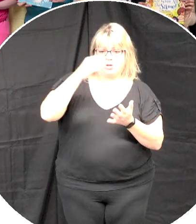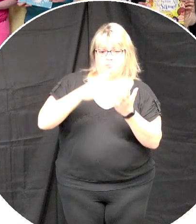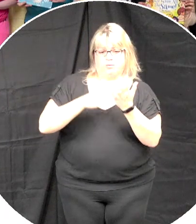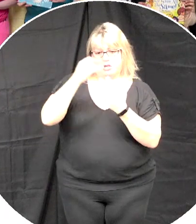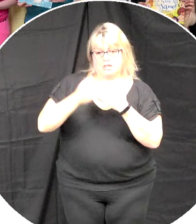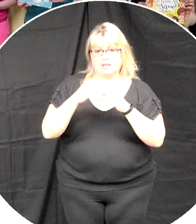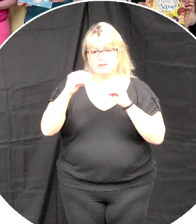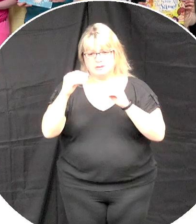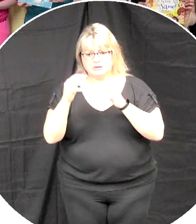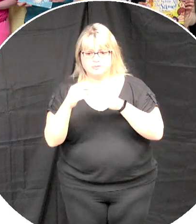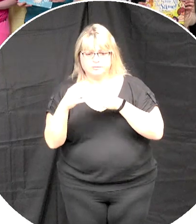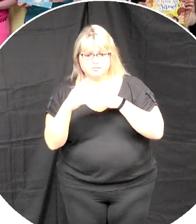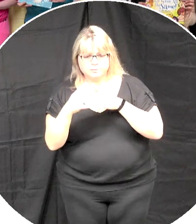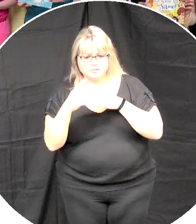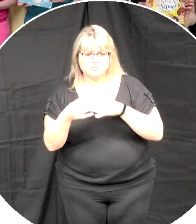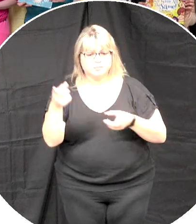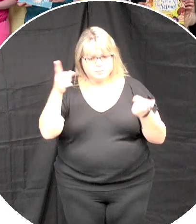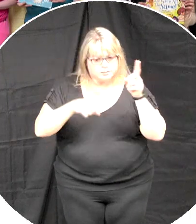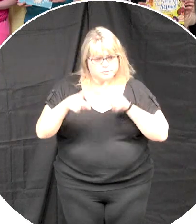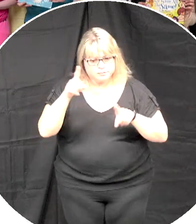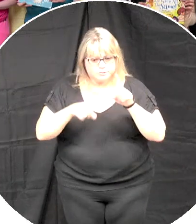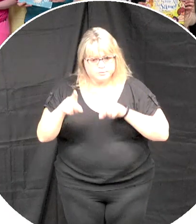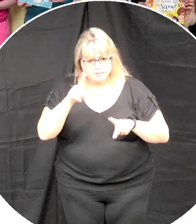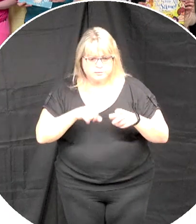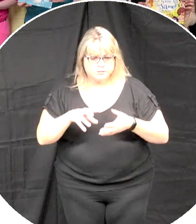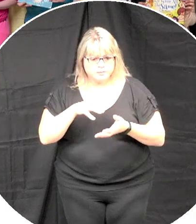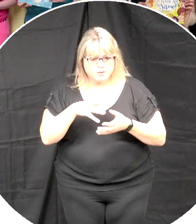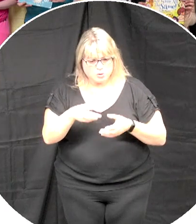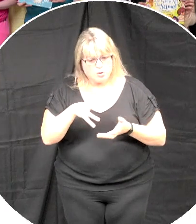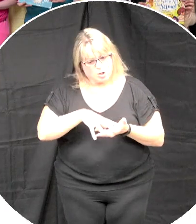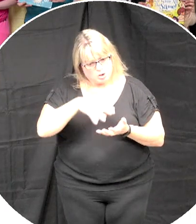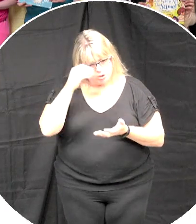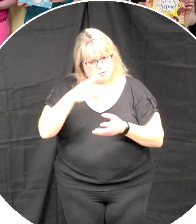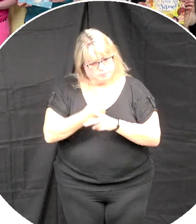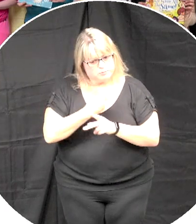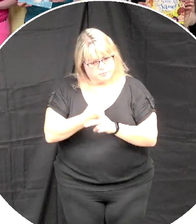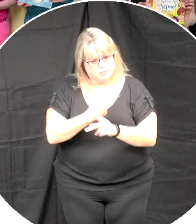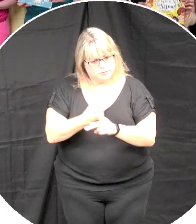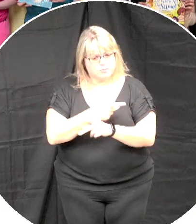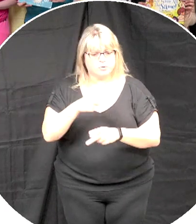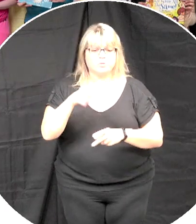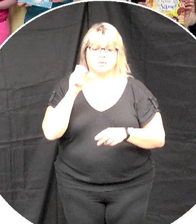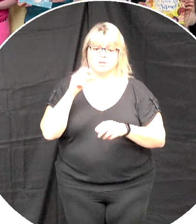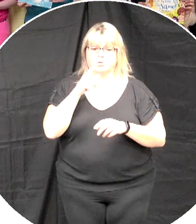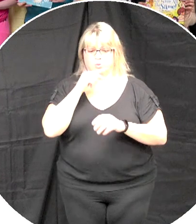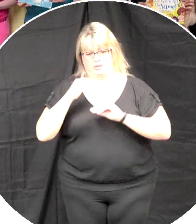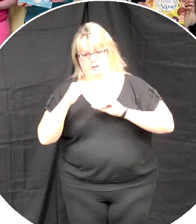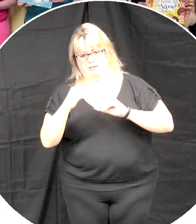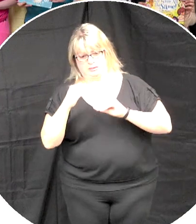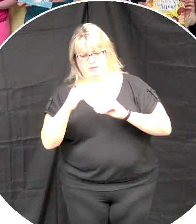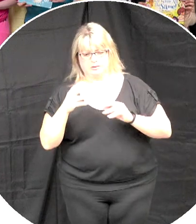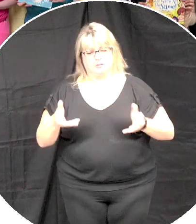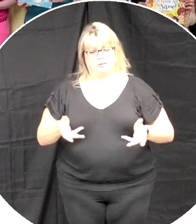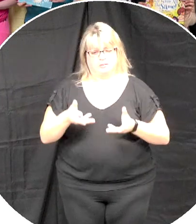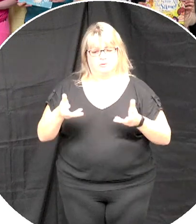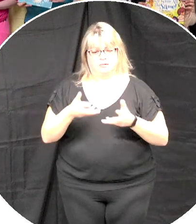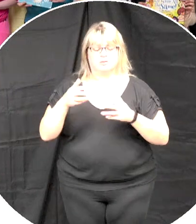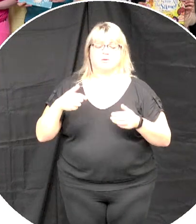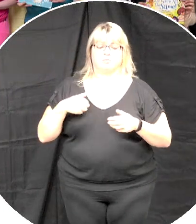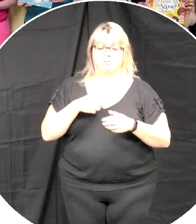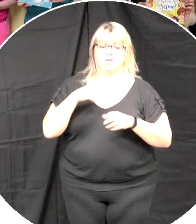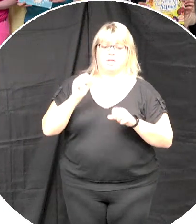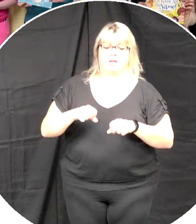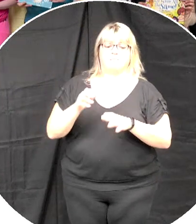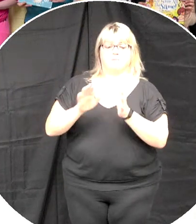teacher-led, collaborative, self-directed learning program that provides an opportunity for experienced educators to enhance their professionalism and